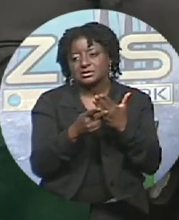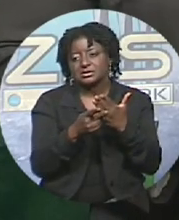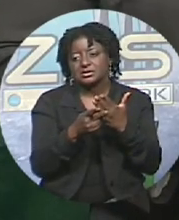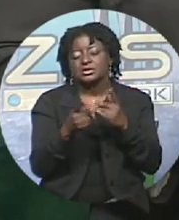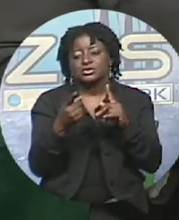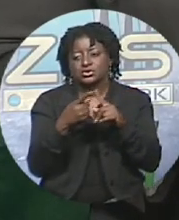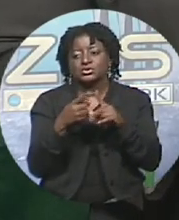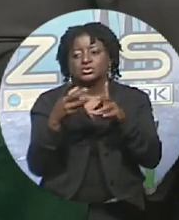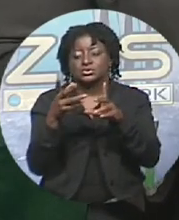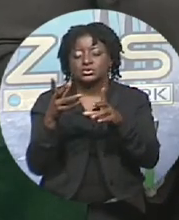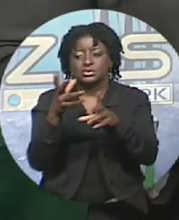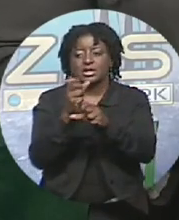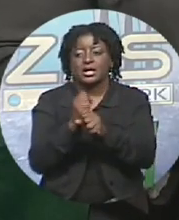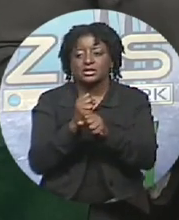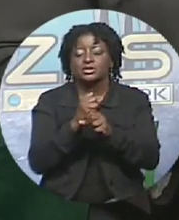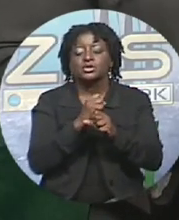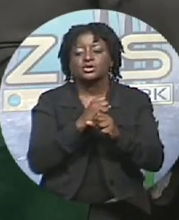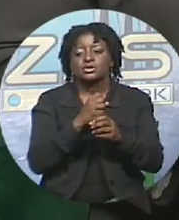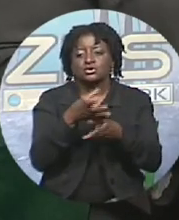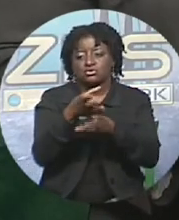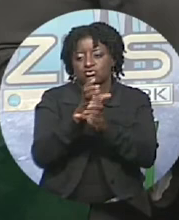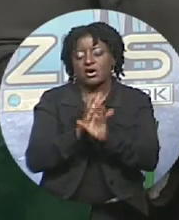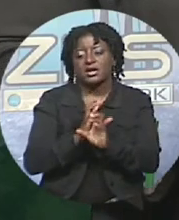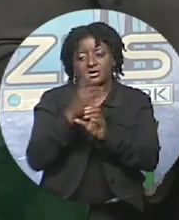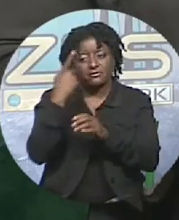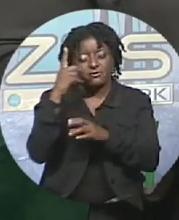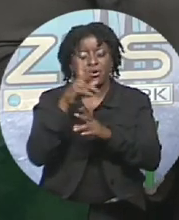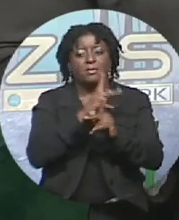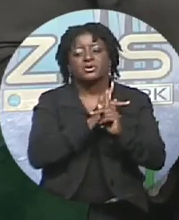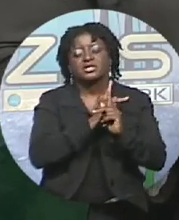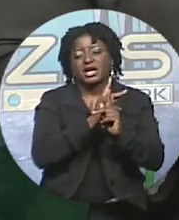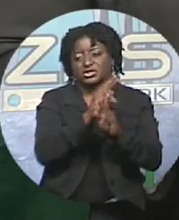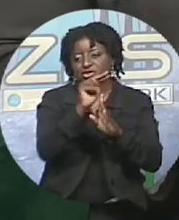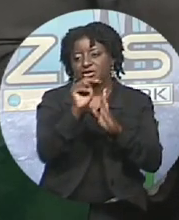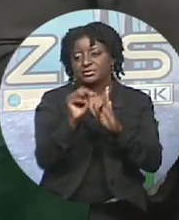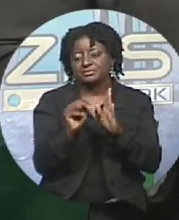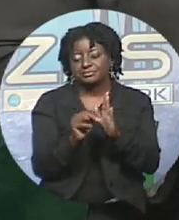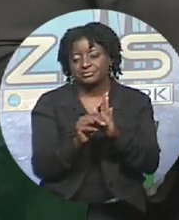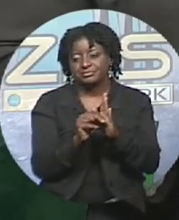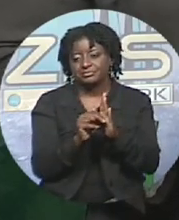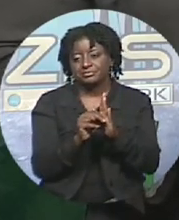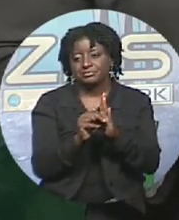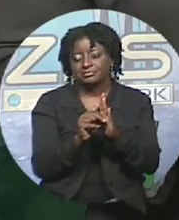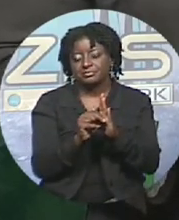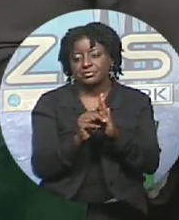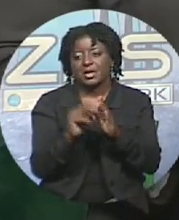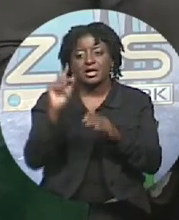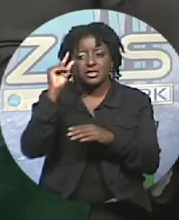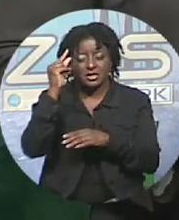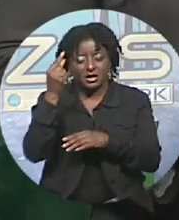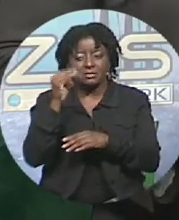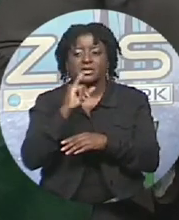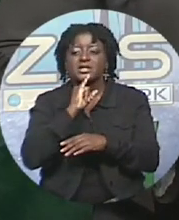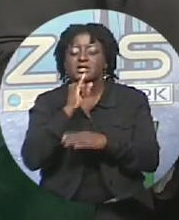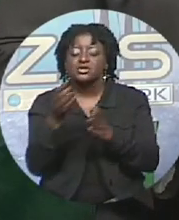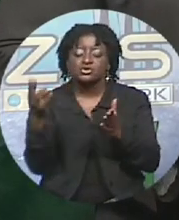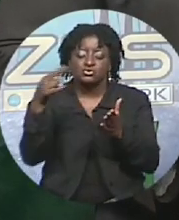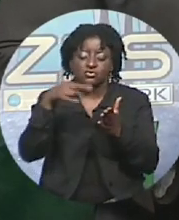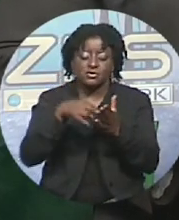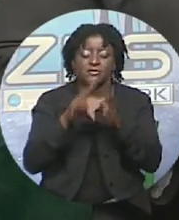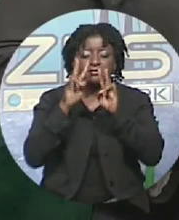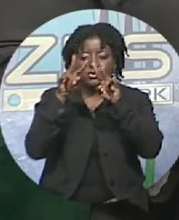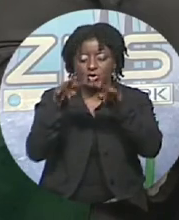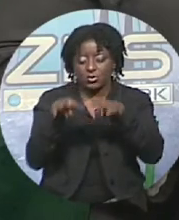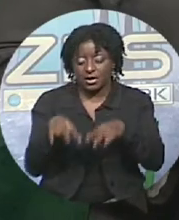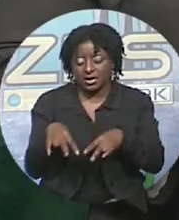creditor protection. The Attorney General is presently reviewing these initiatives and, of course, their implications in conjunction with the government's